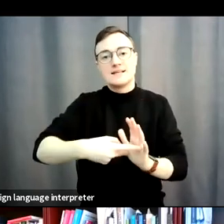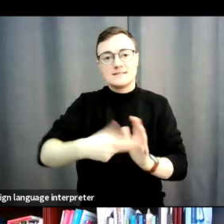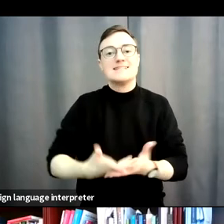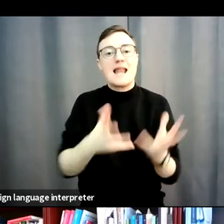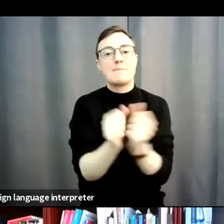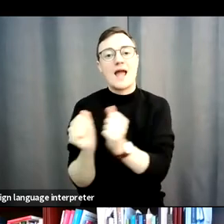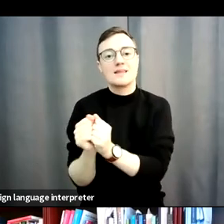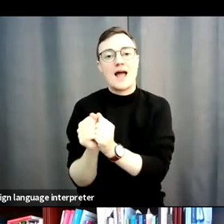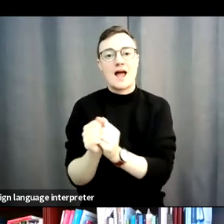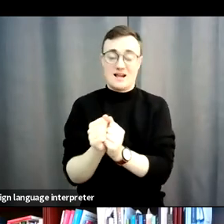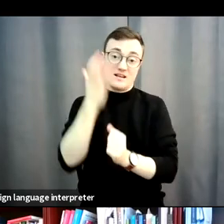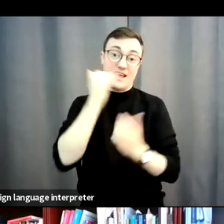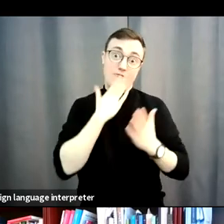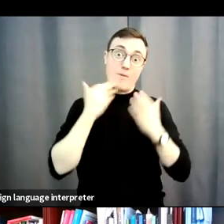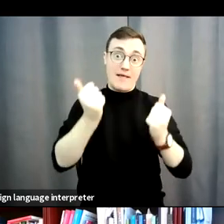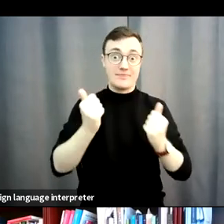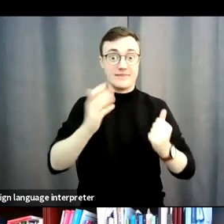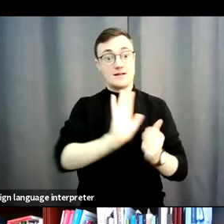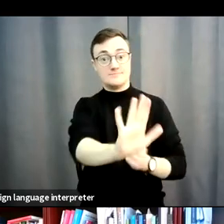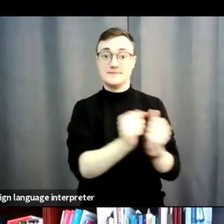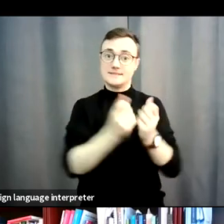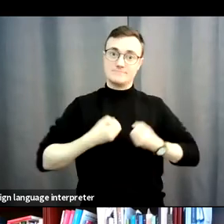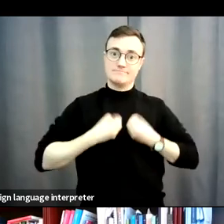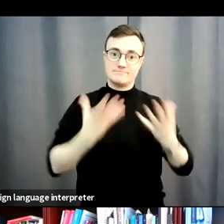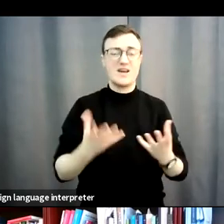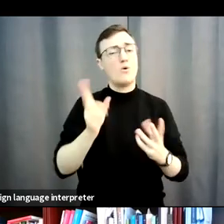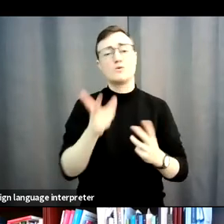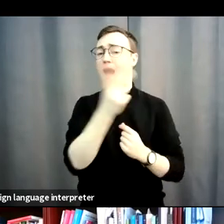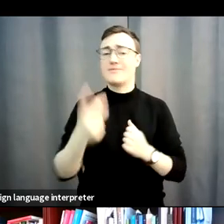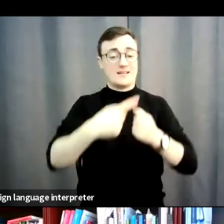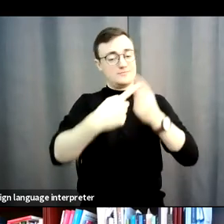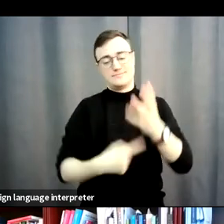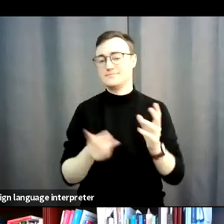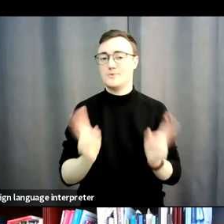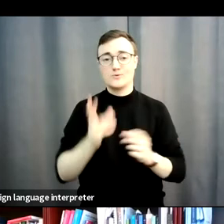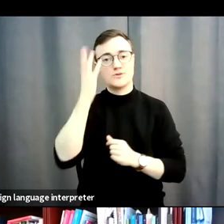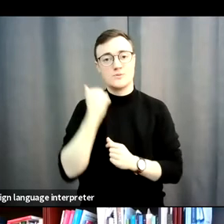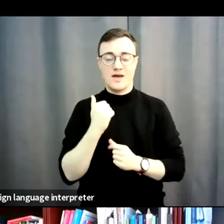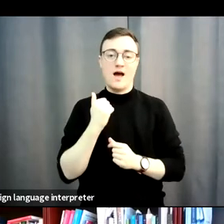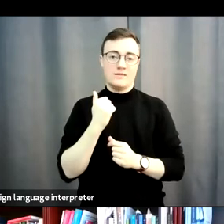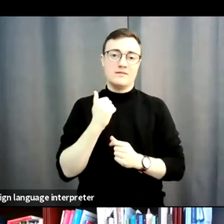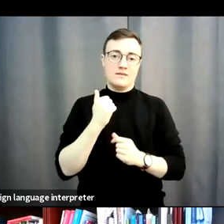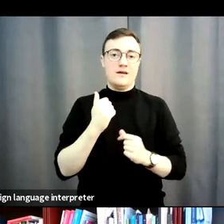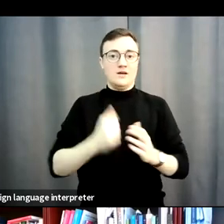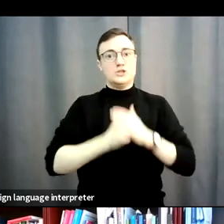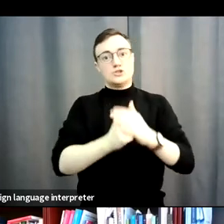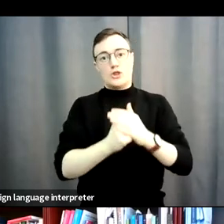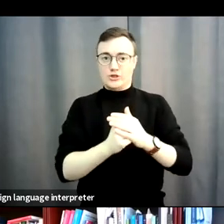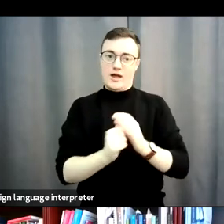it easier, and all sorts of other possibilities that will actually support the child in making his or her views